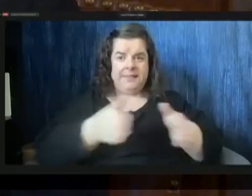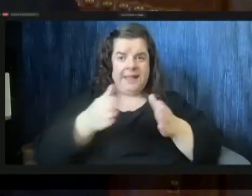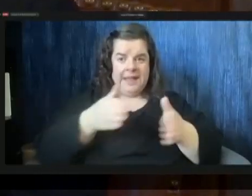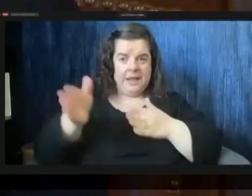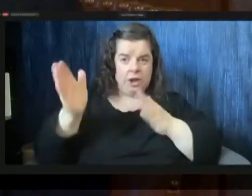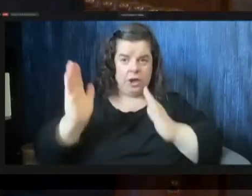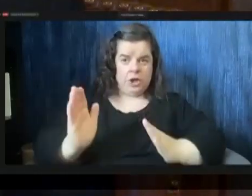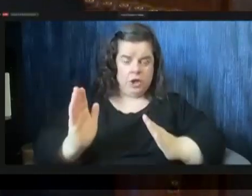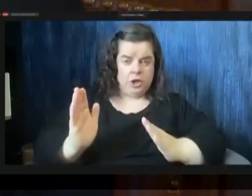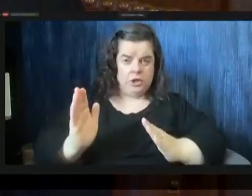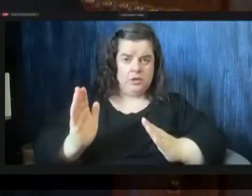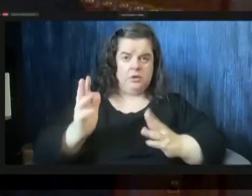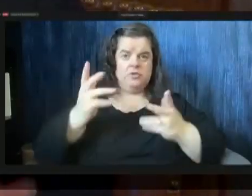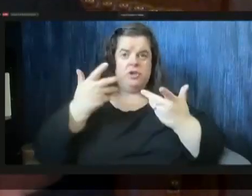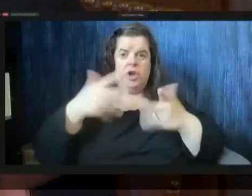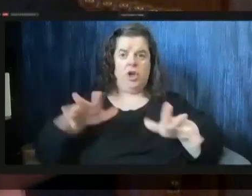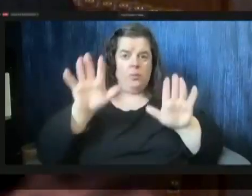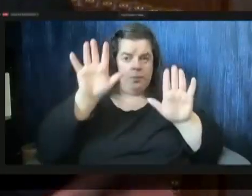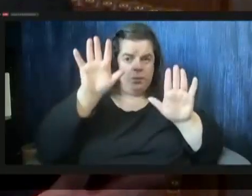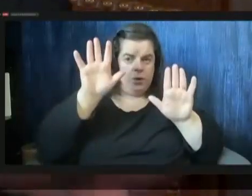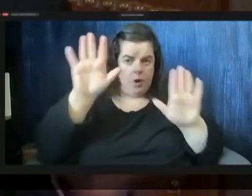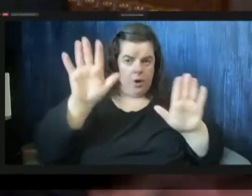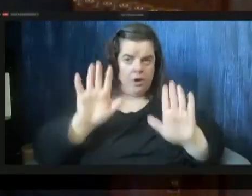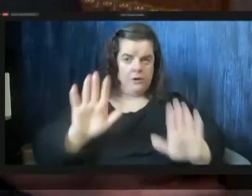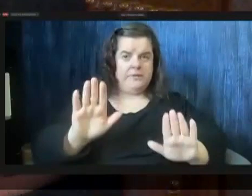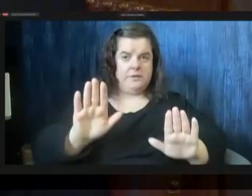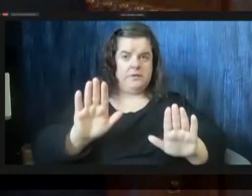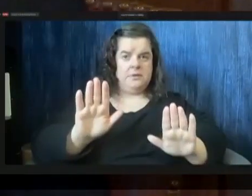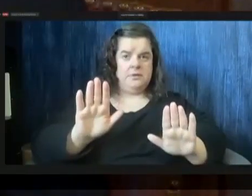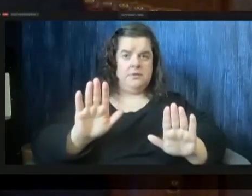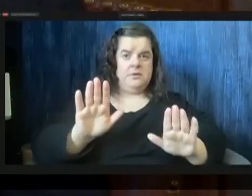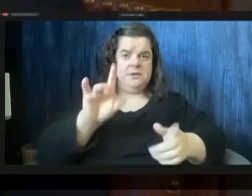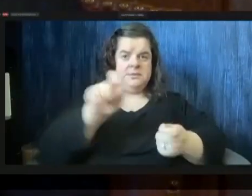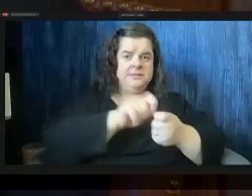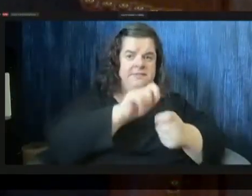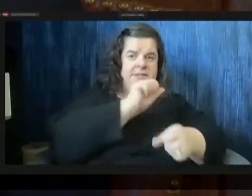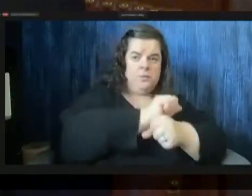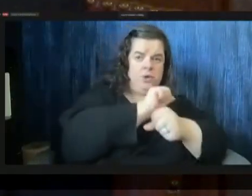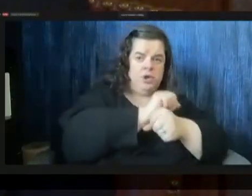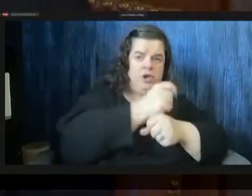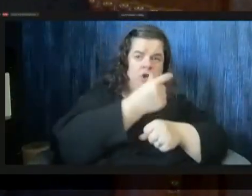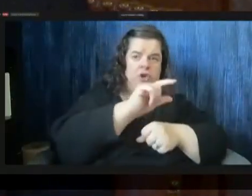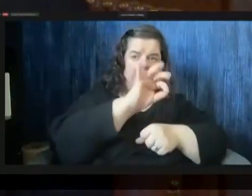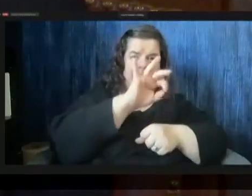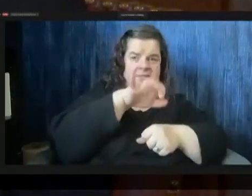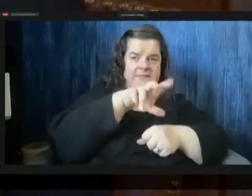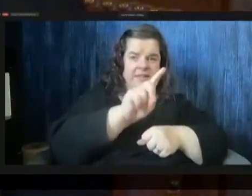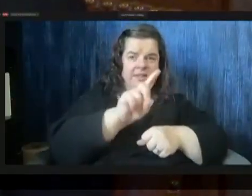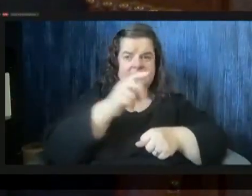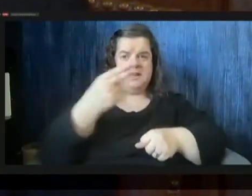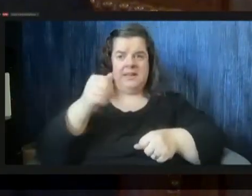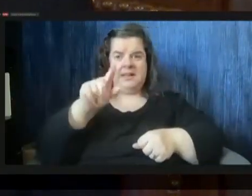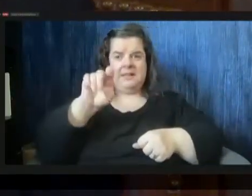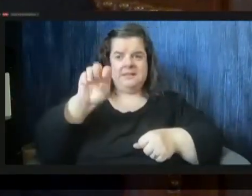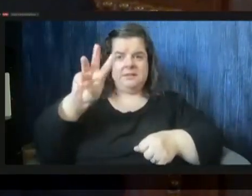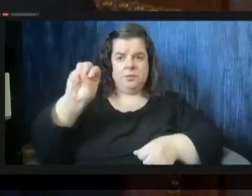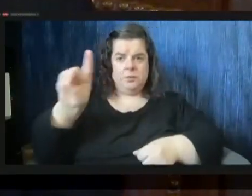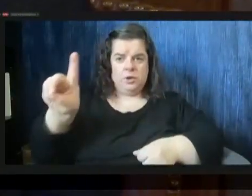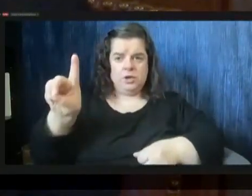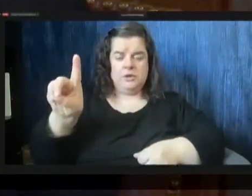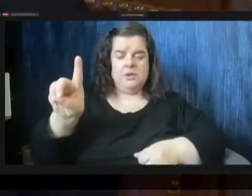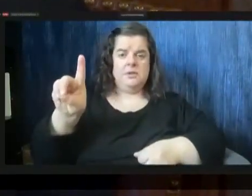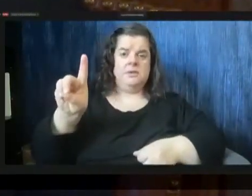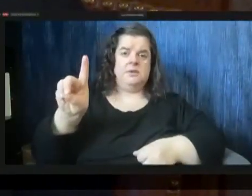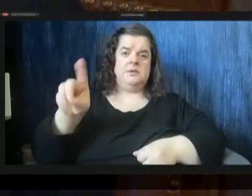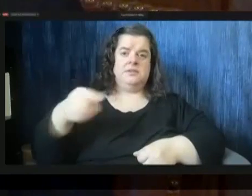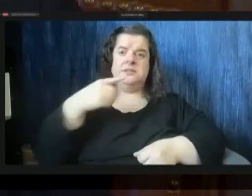who has always been wonderful, I've worked with her specifically in Greenfield and Hazelwood, has always said, I